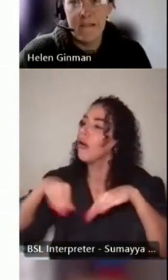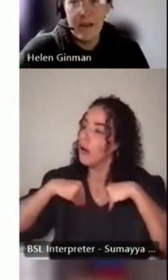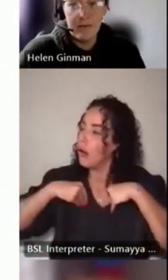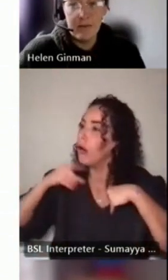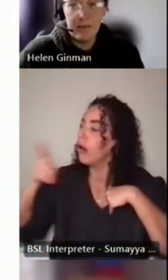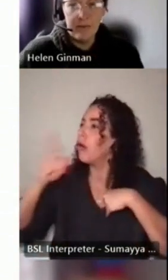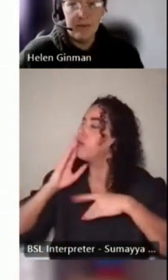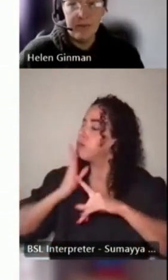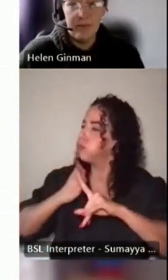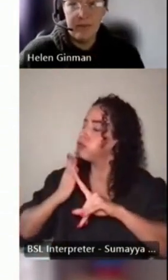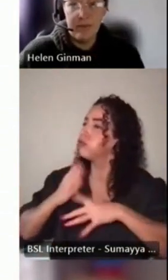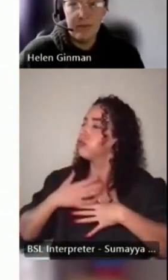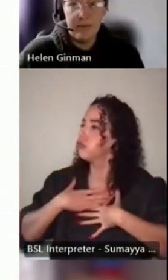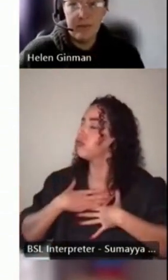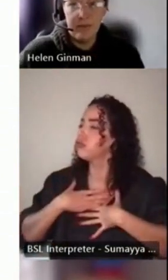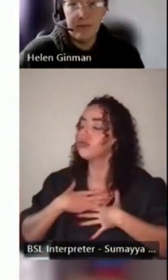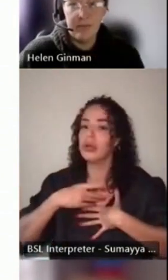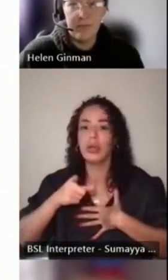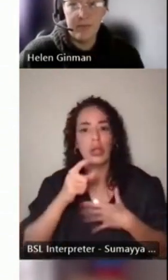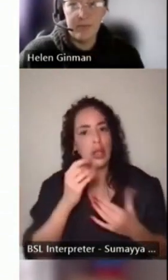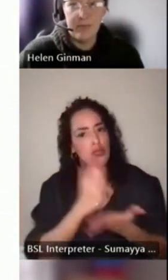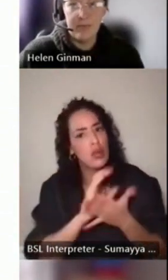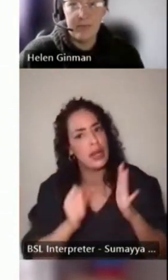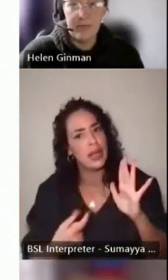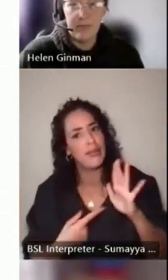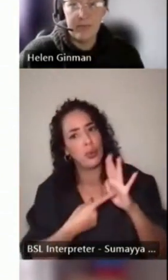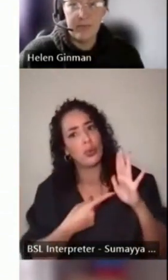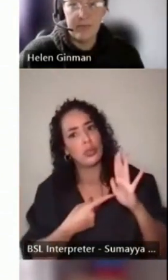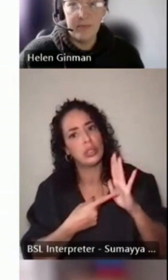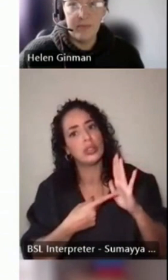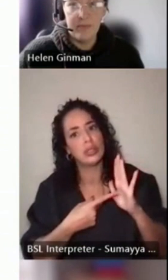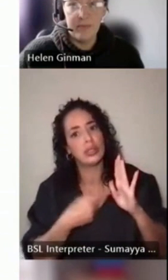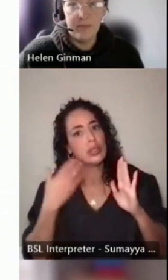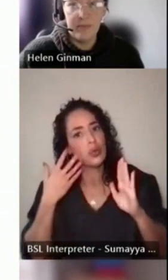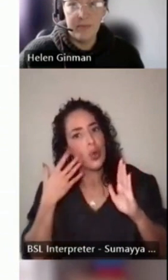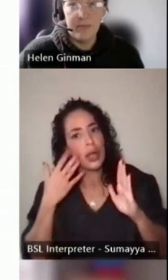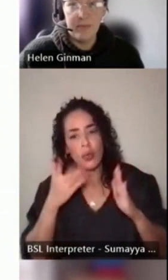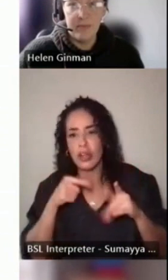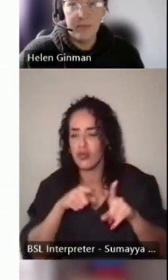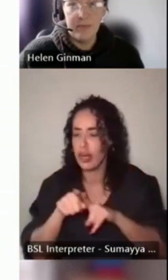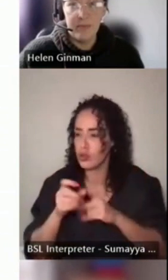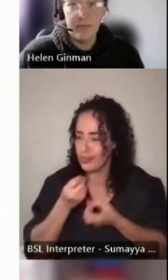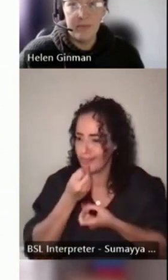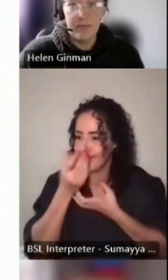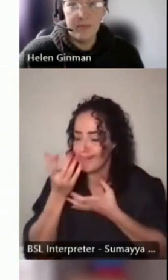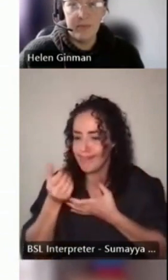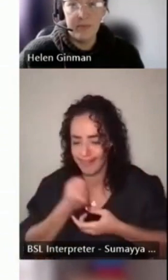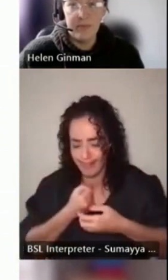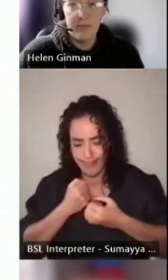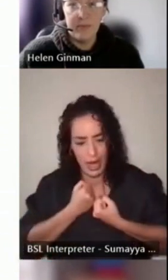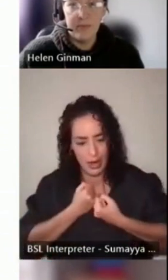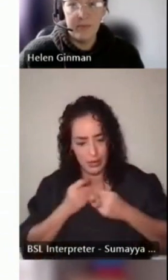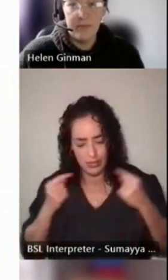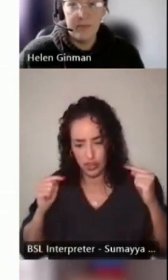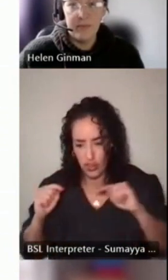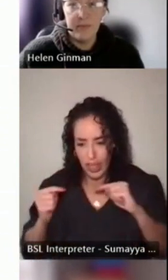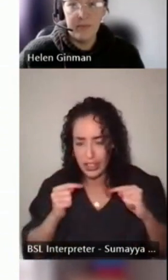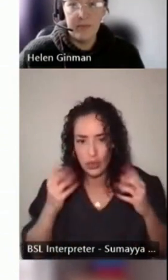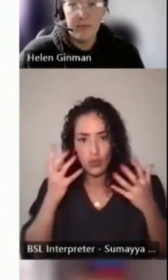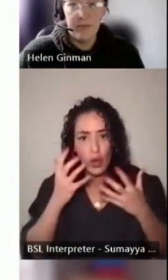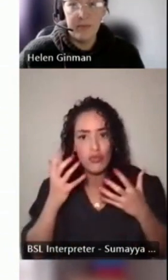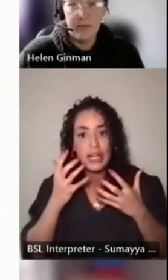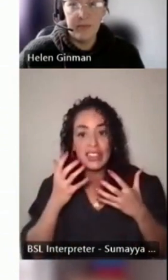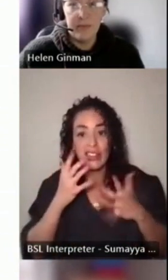one actually. That makes such a difference when we're trying to share our challenges with a colleague or a manager. Just